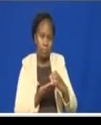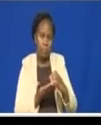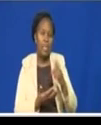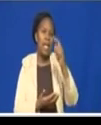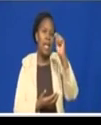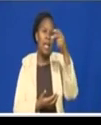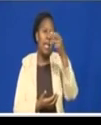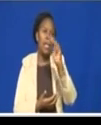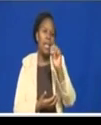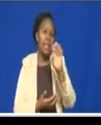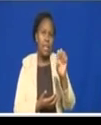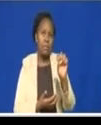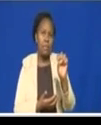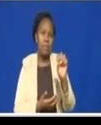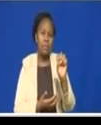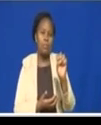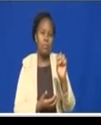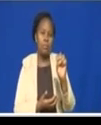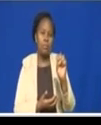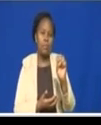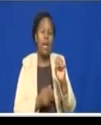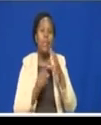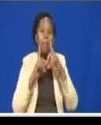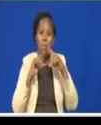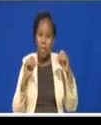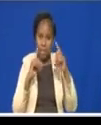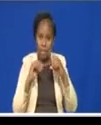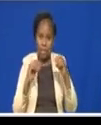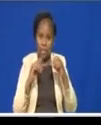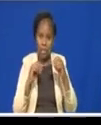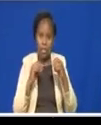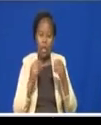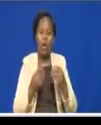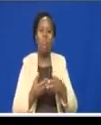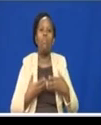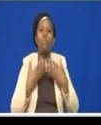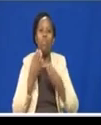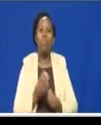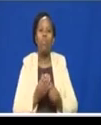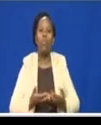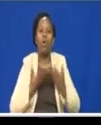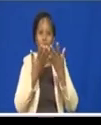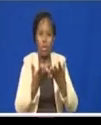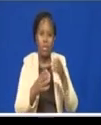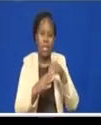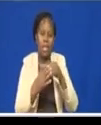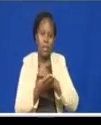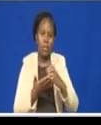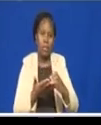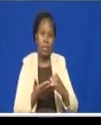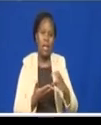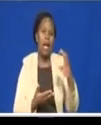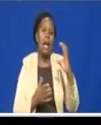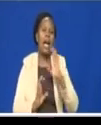Themes. The messages being brought out in the text.